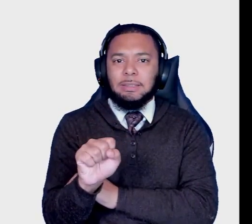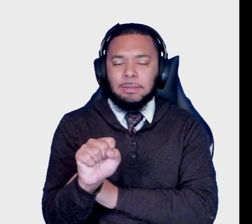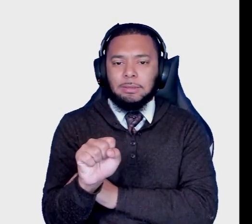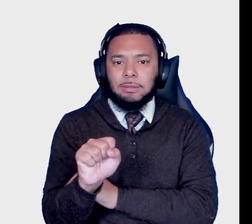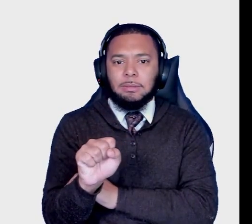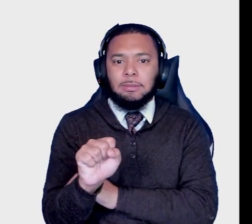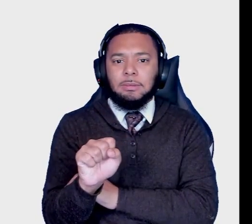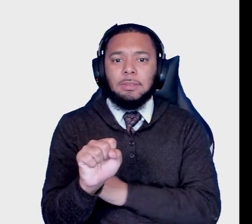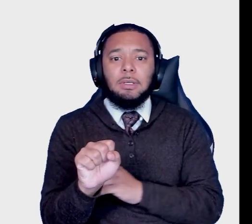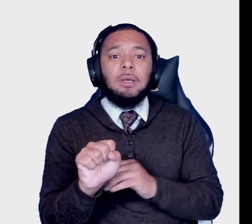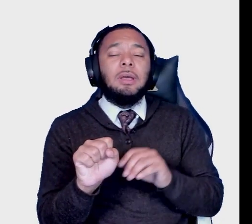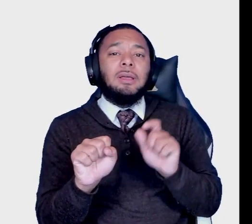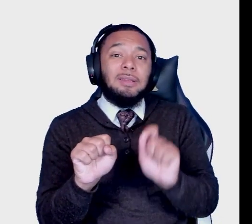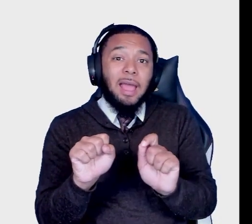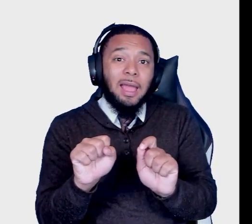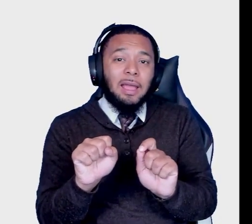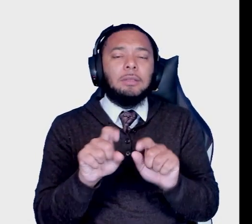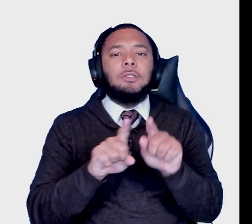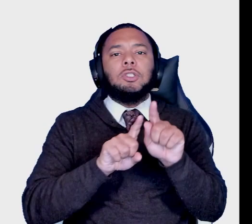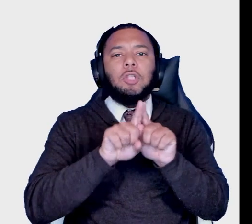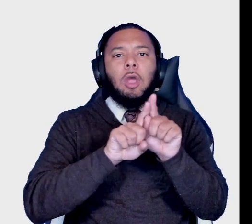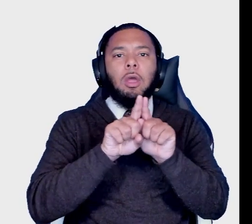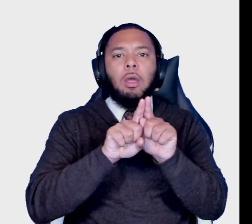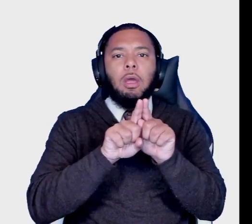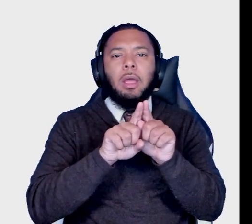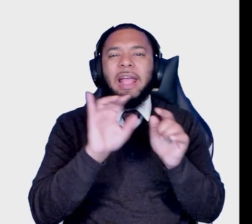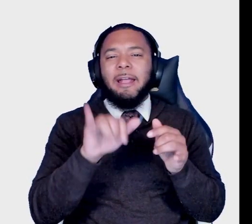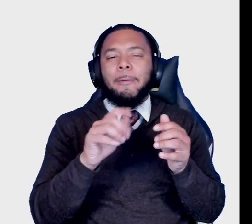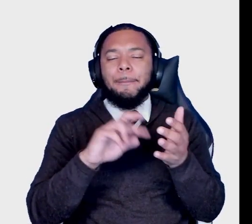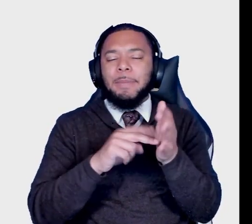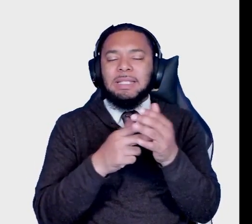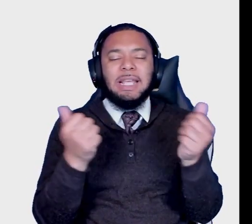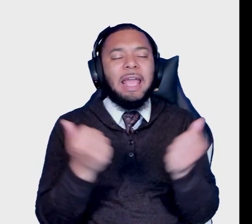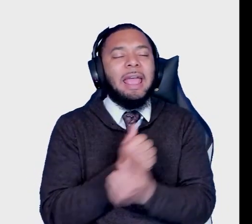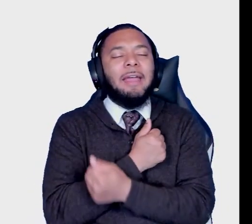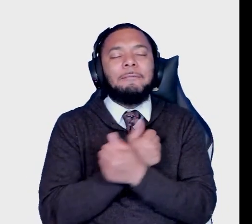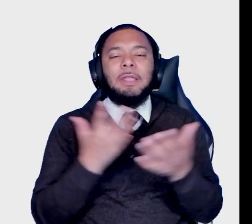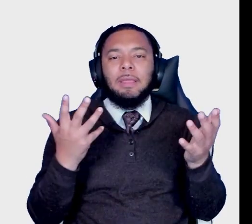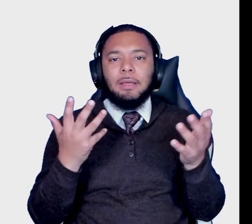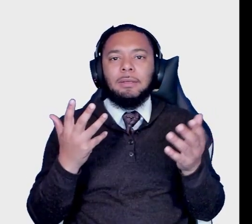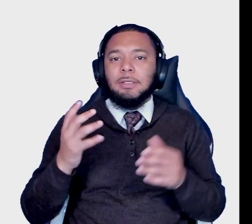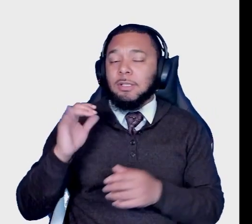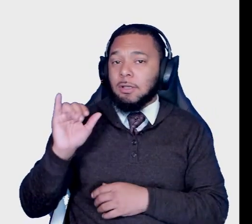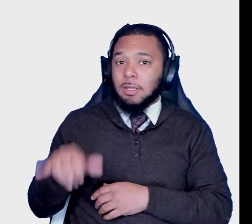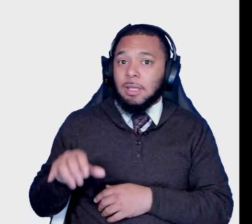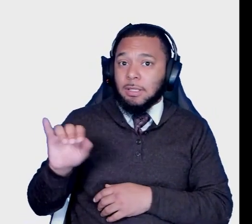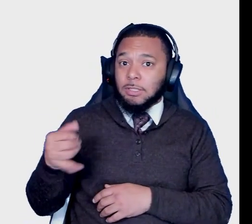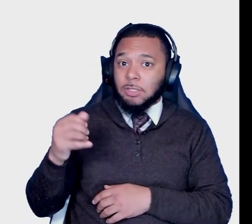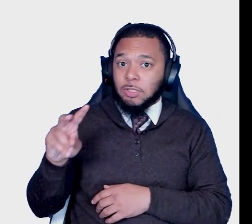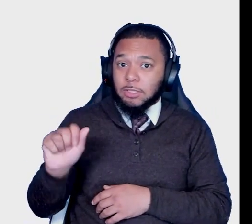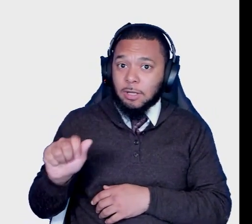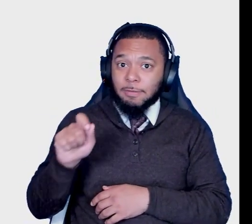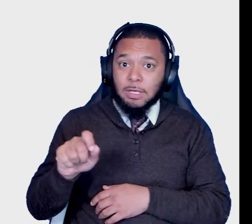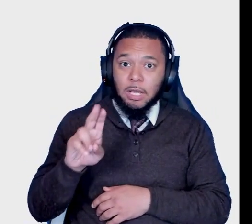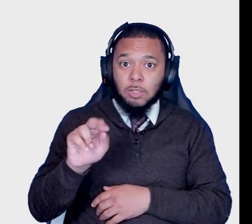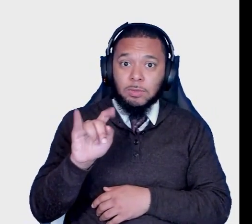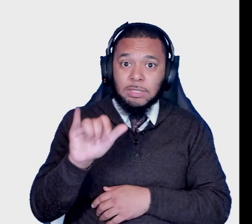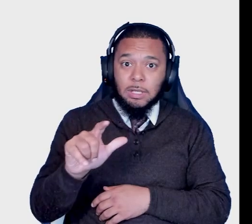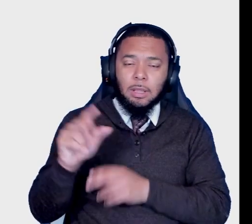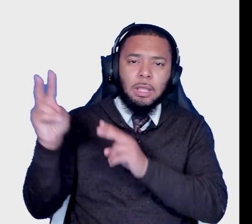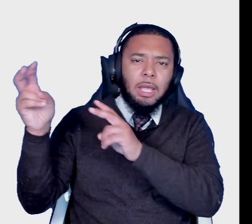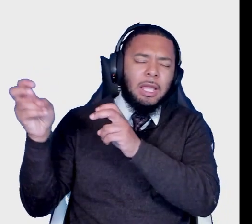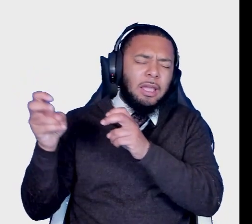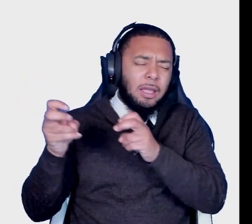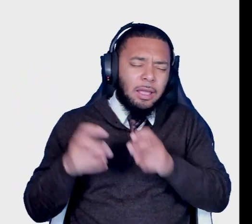star. Star means everything. It's a wildcard. So import everything from java.util. And you see I have